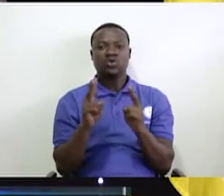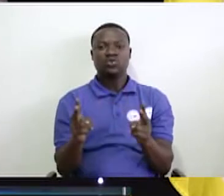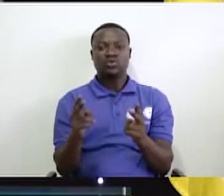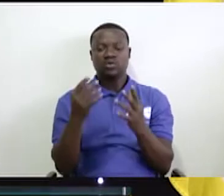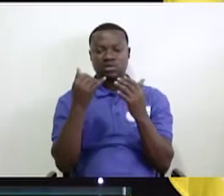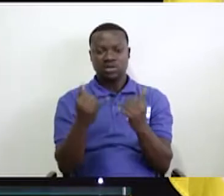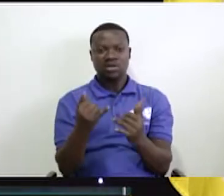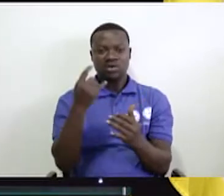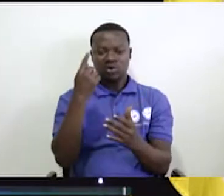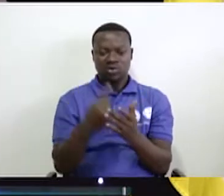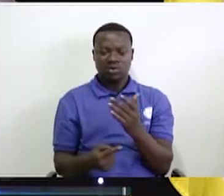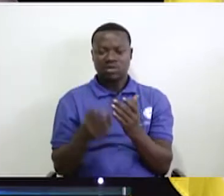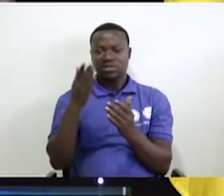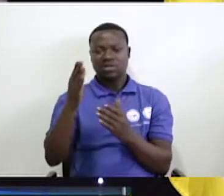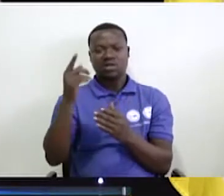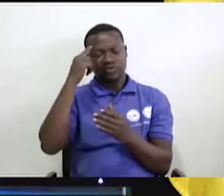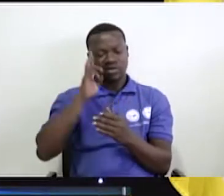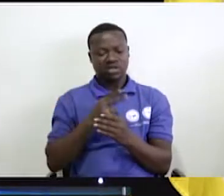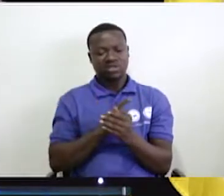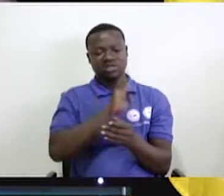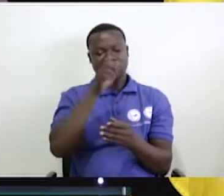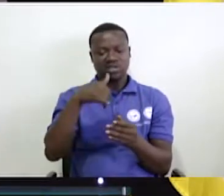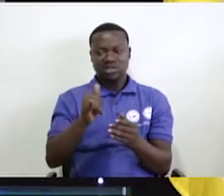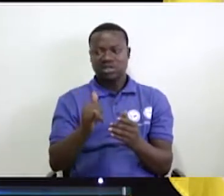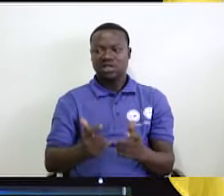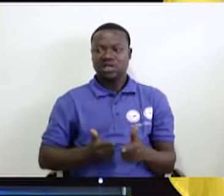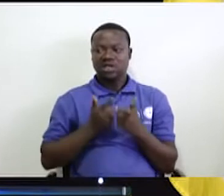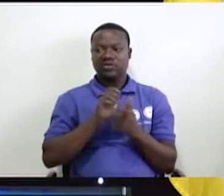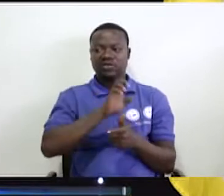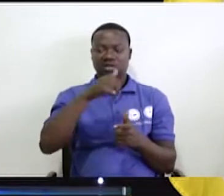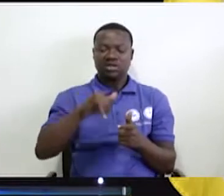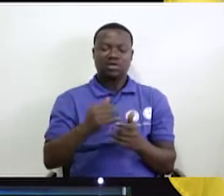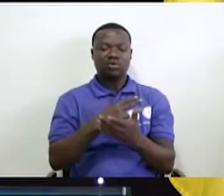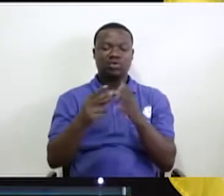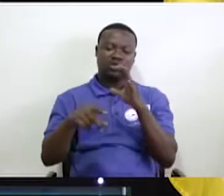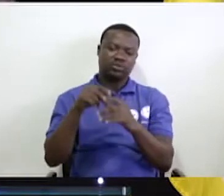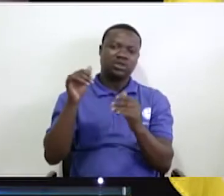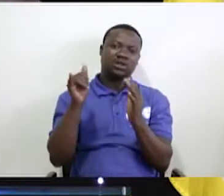us is the eternal life and then the eternal Holy Spirit.